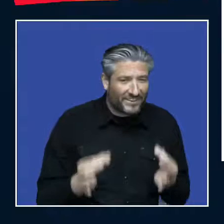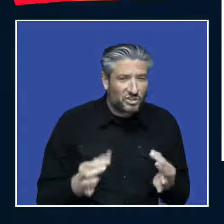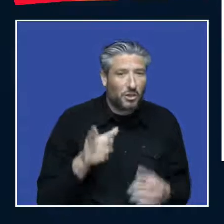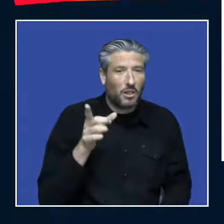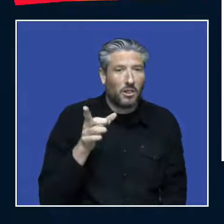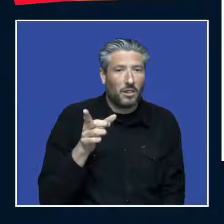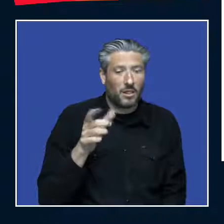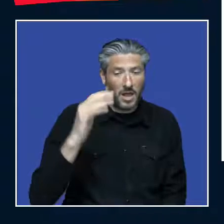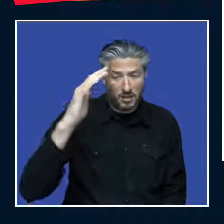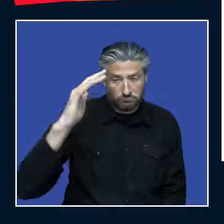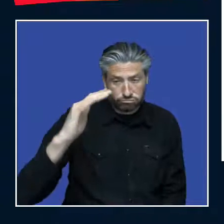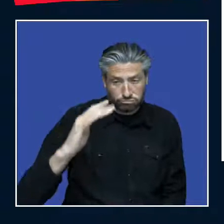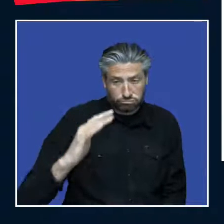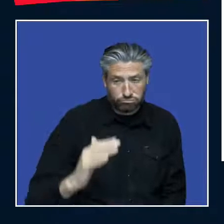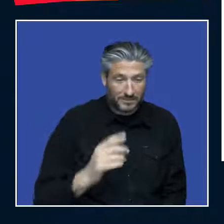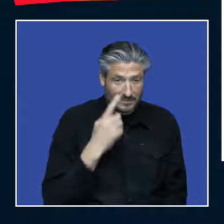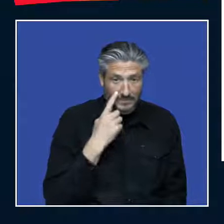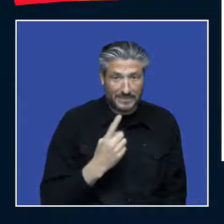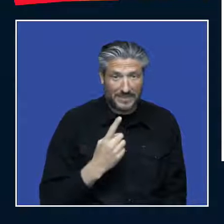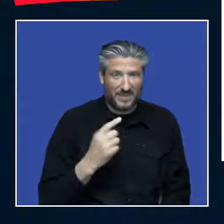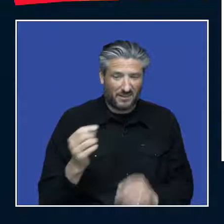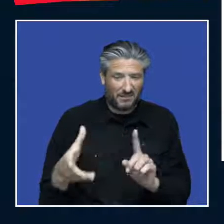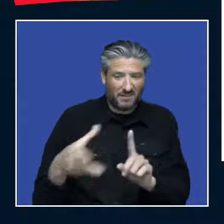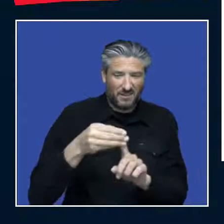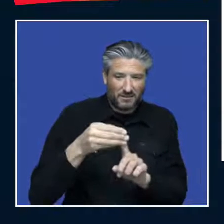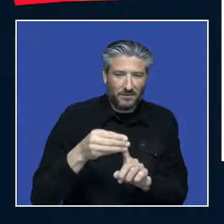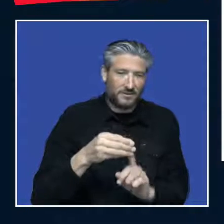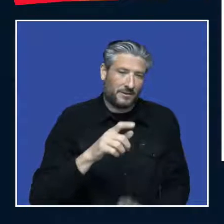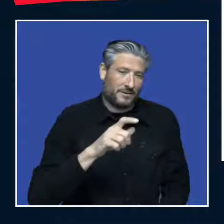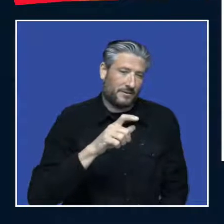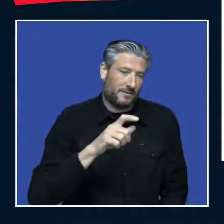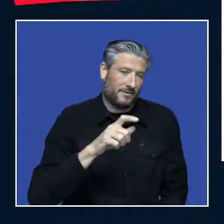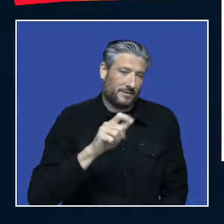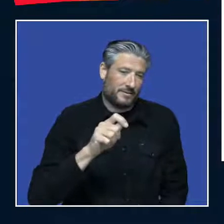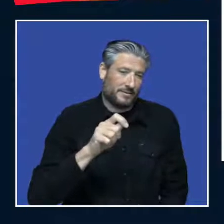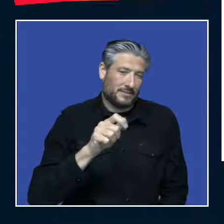by the official tag. And that's the one you can pull here as well.